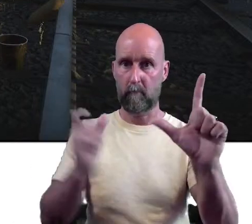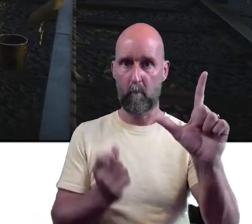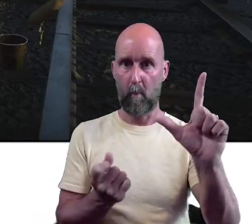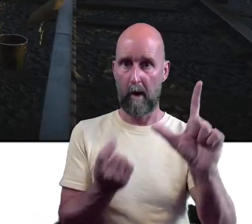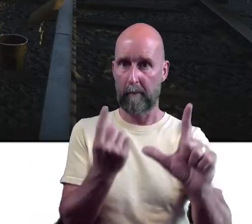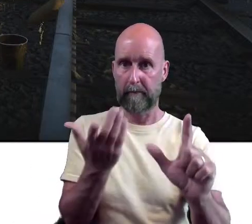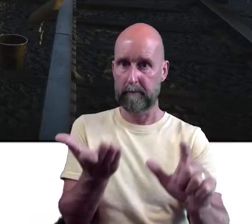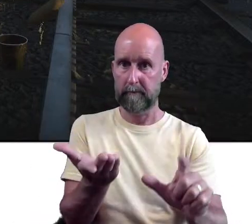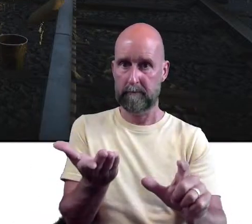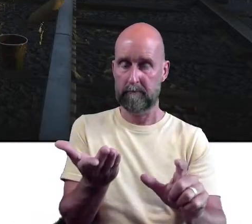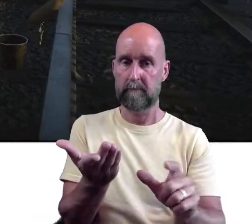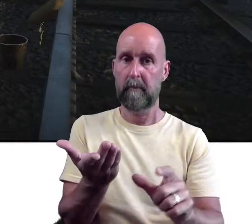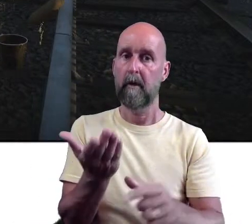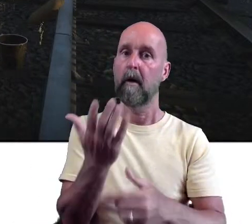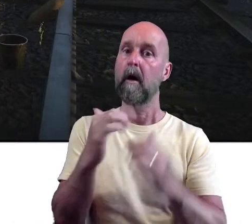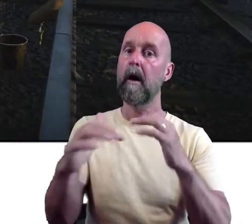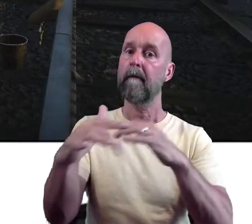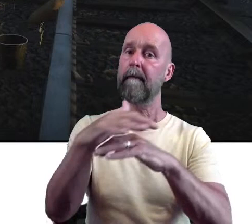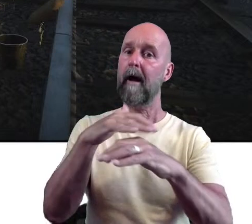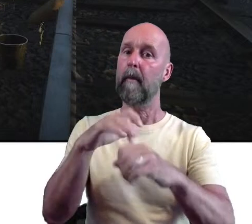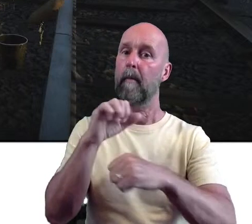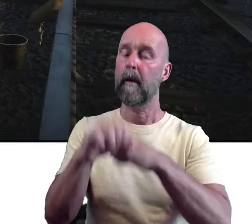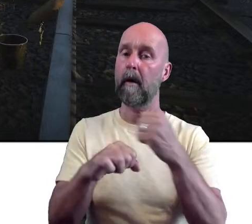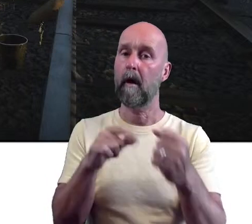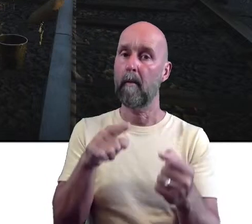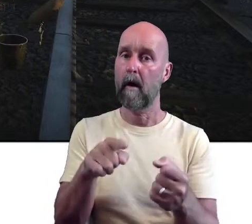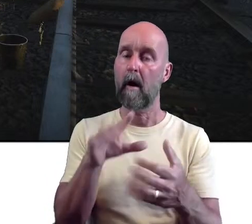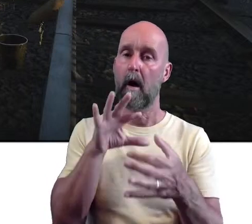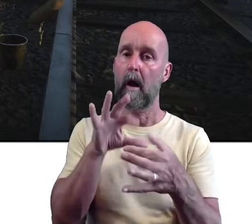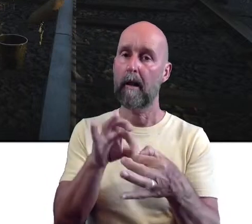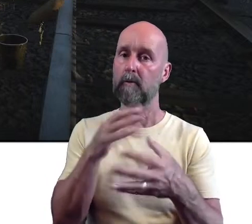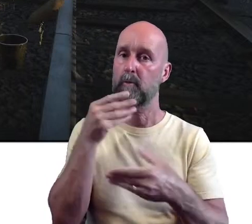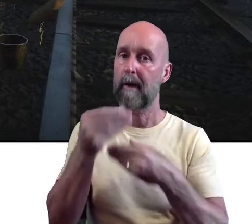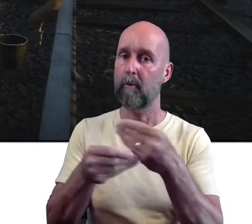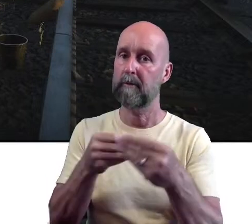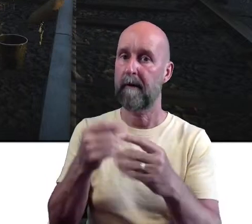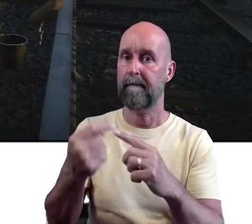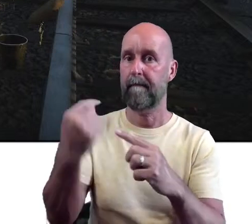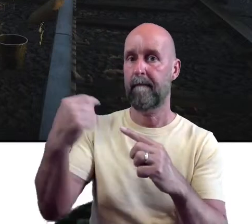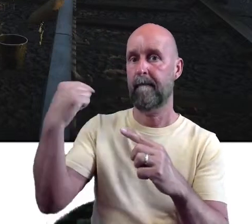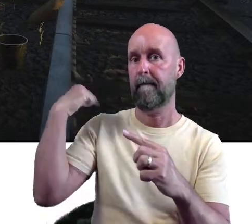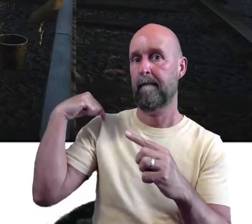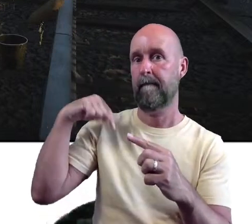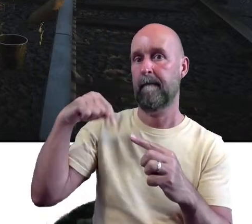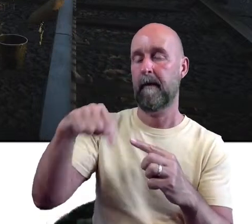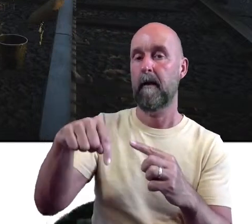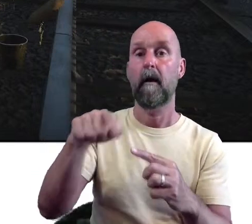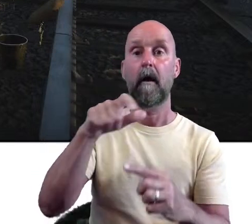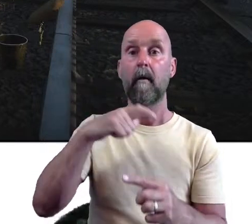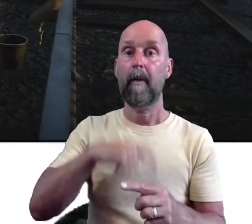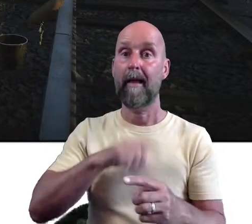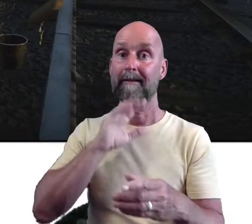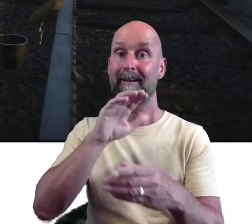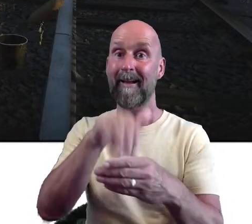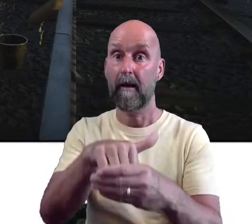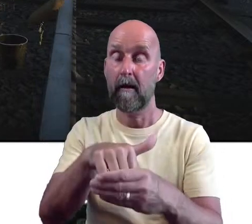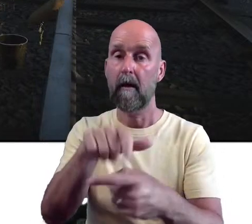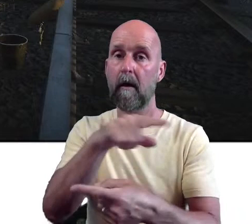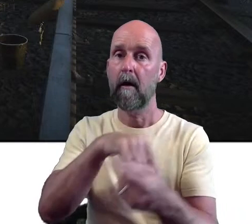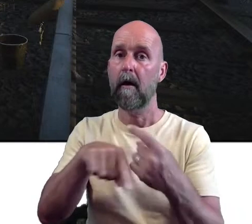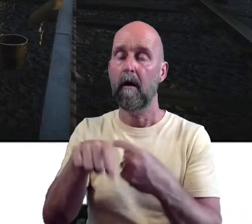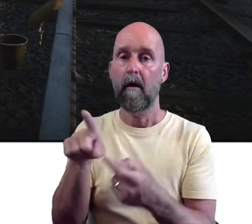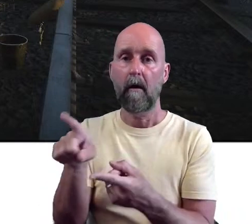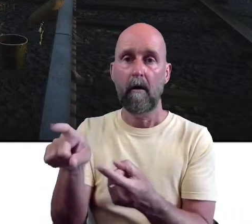to create environments that are transformed by narrative events. In doing this, players encounter the environments to get a sense of a